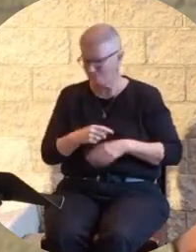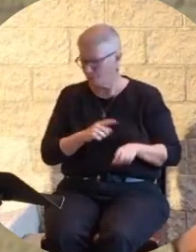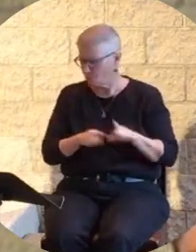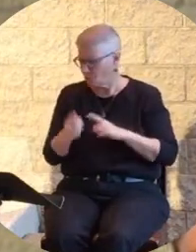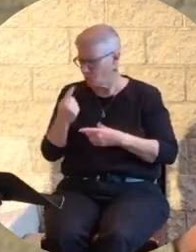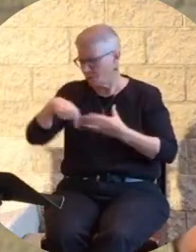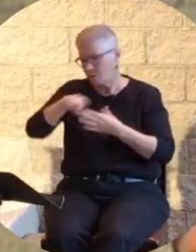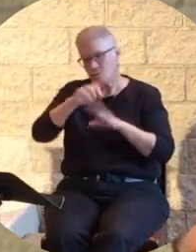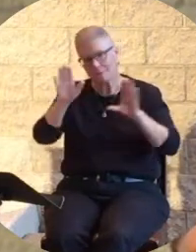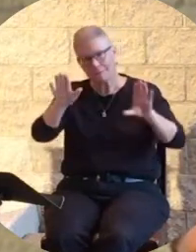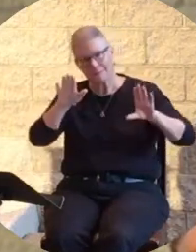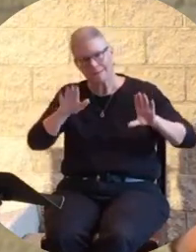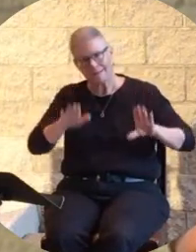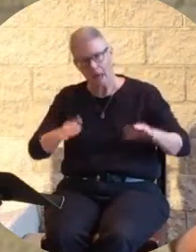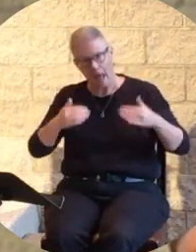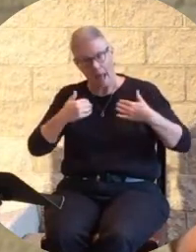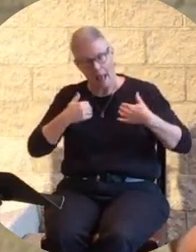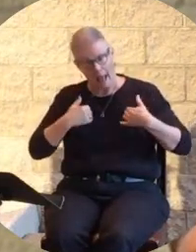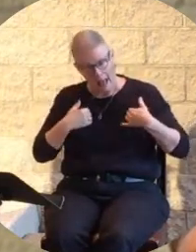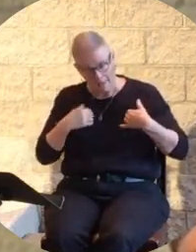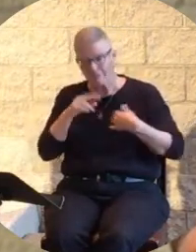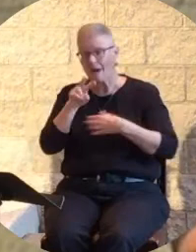coffee hour returns at